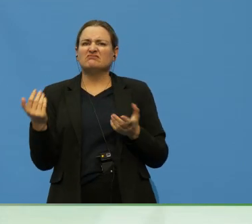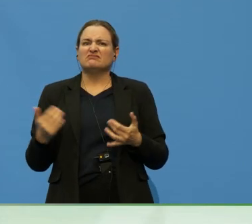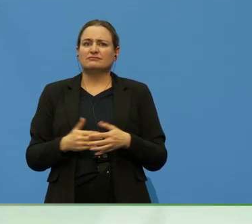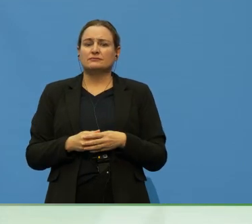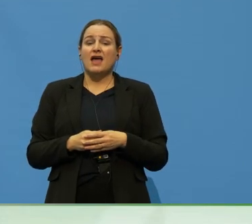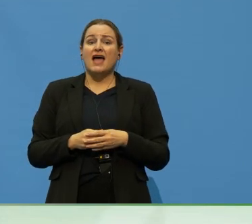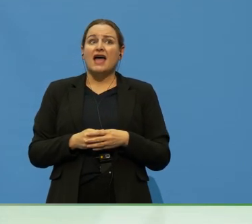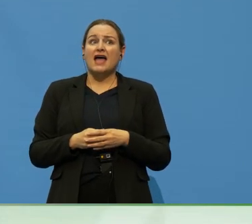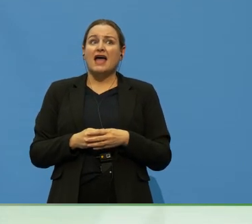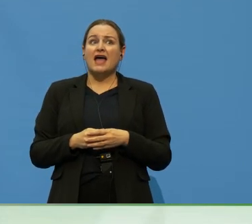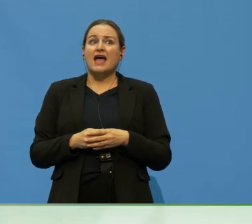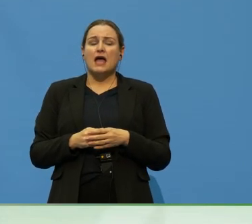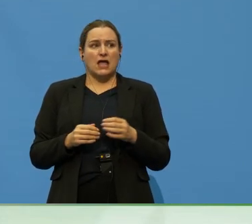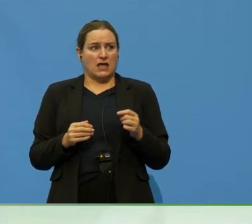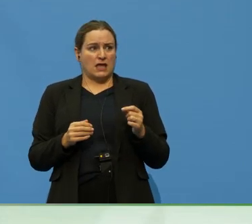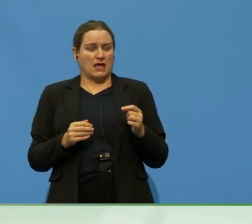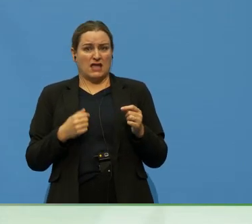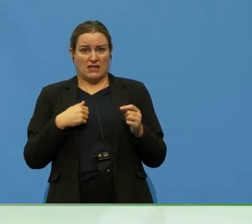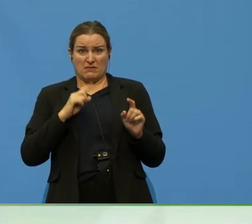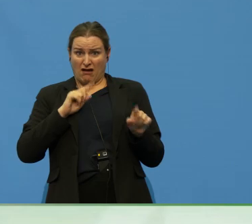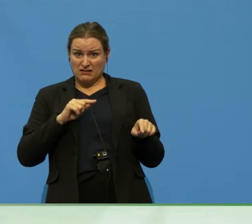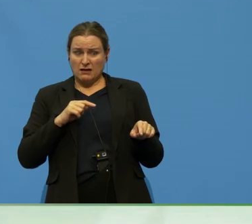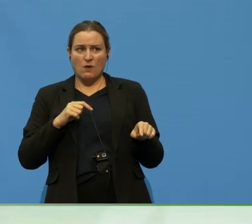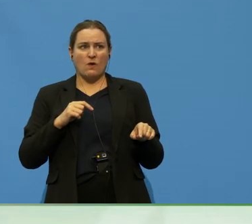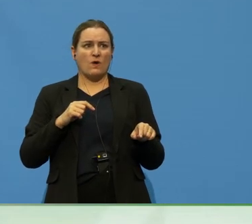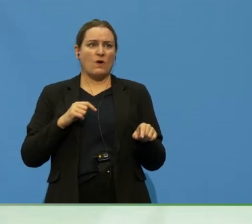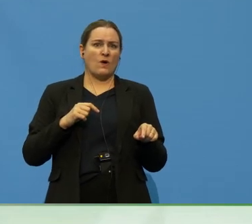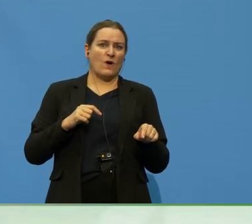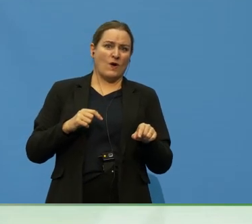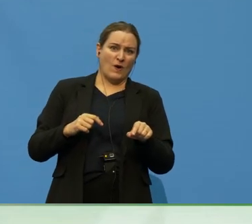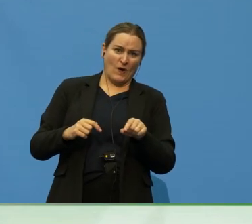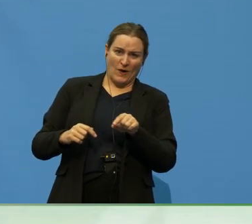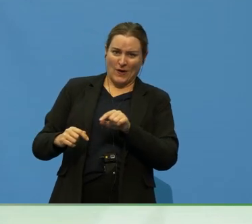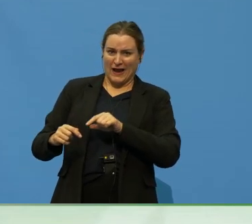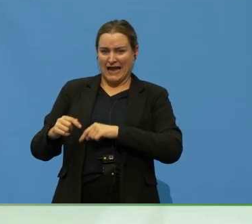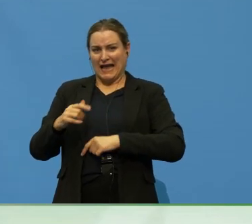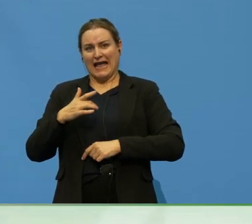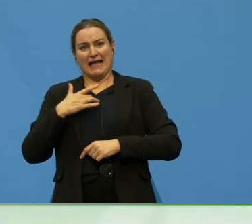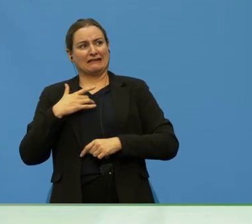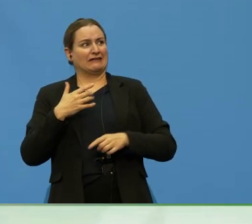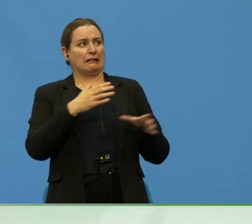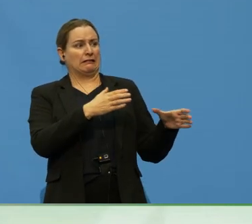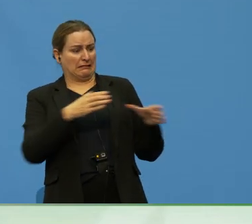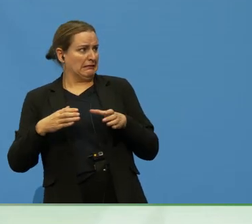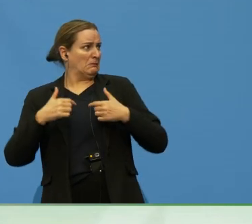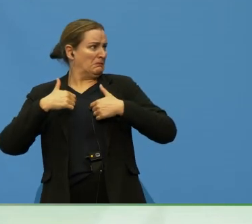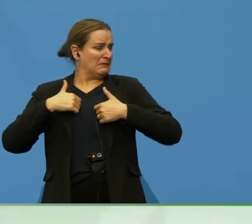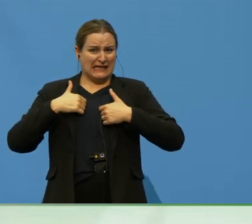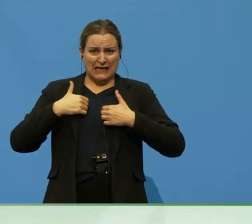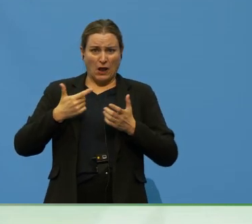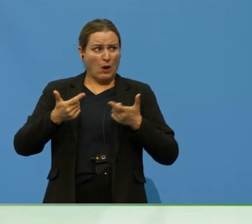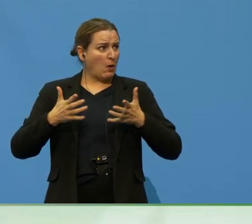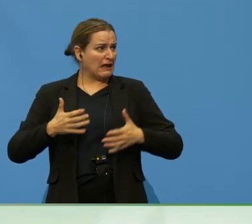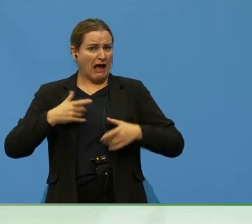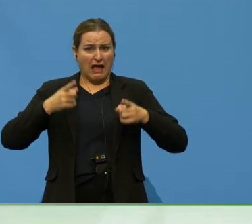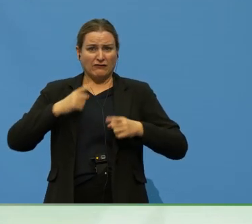If you're expecting an answer, then I feel there's a lot of buck passing to lawyers here going on, but you